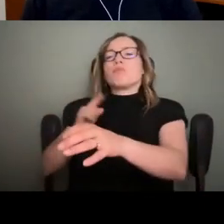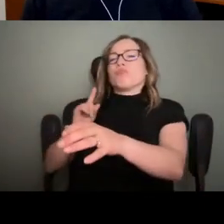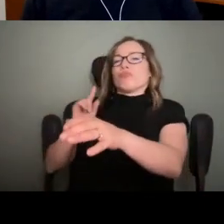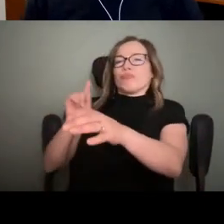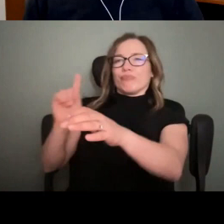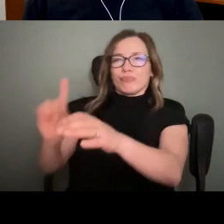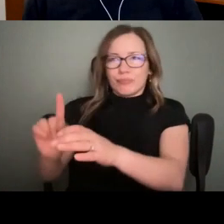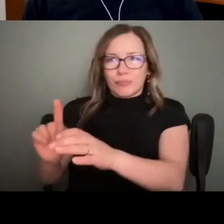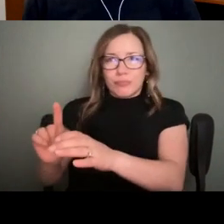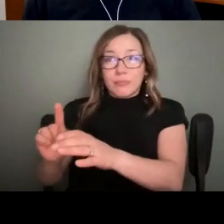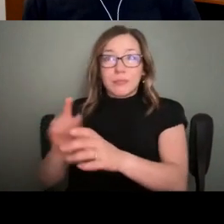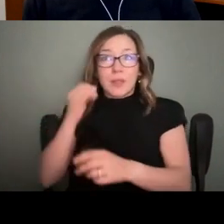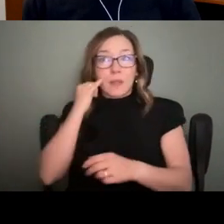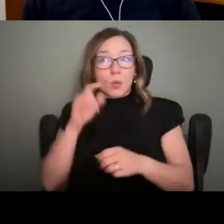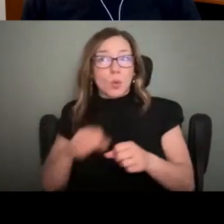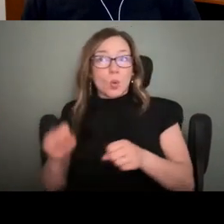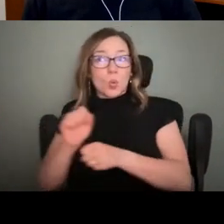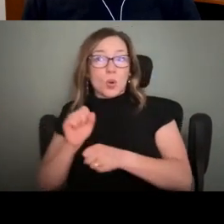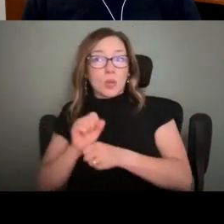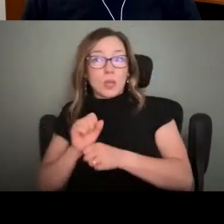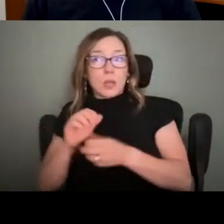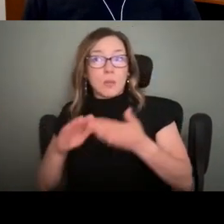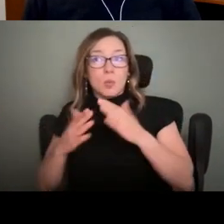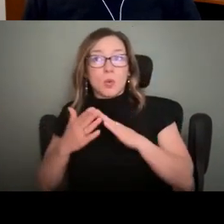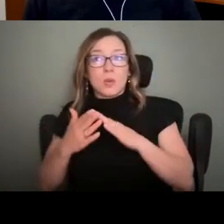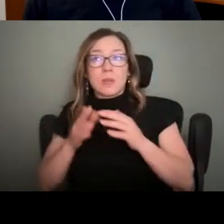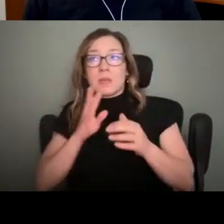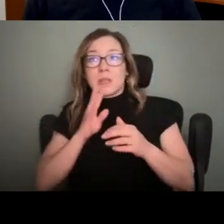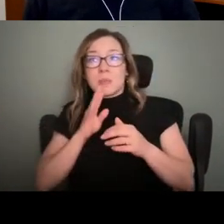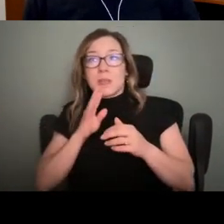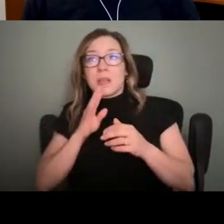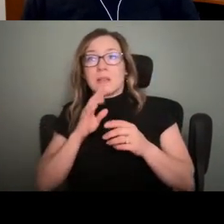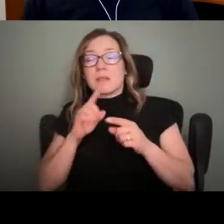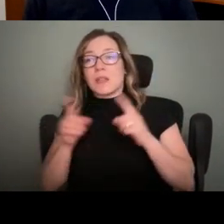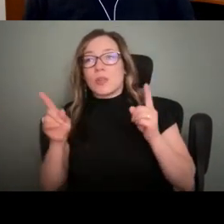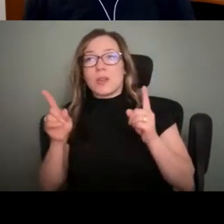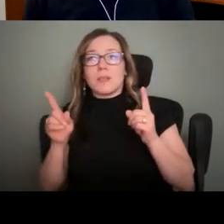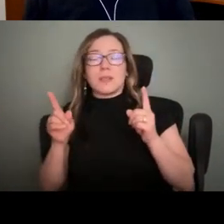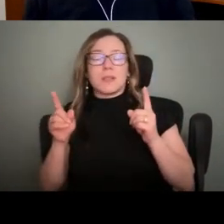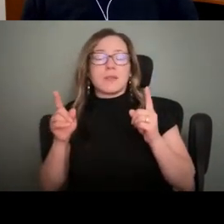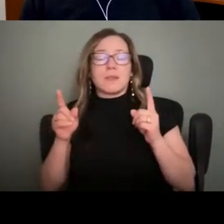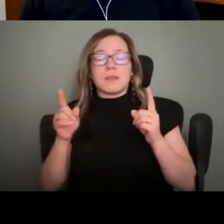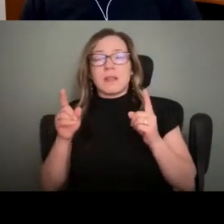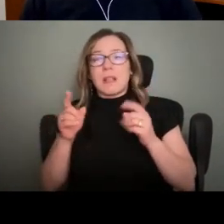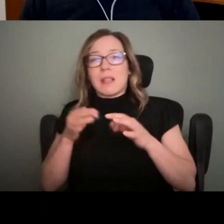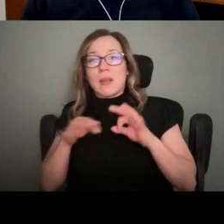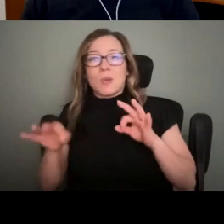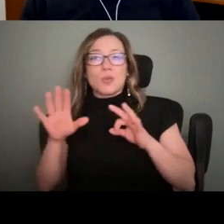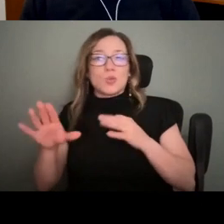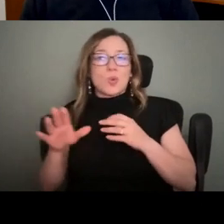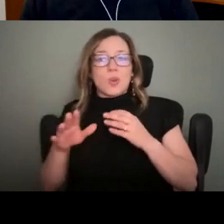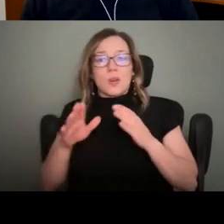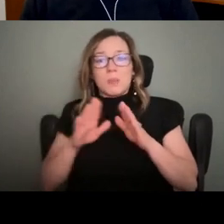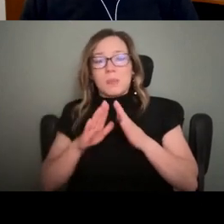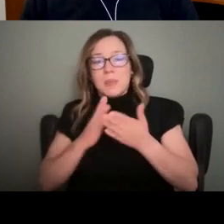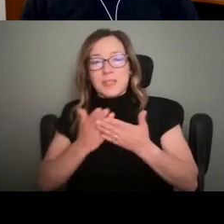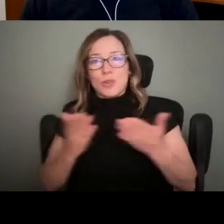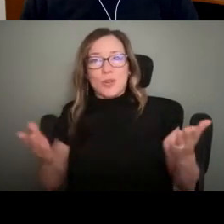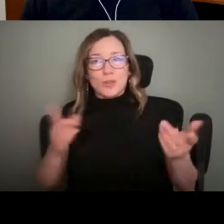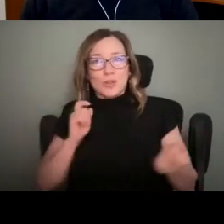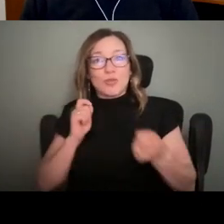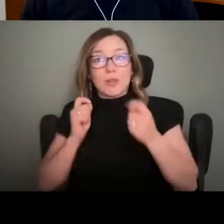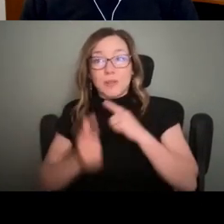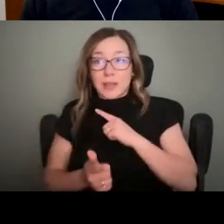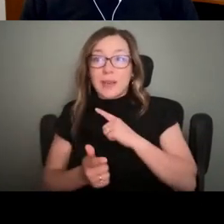if you are working in communities that speak different languages, that your materials and your programs are translated into those